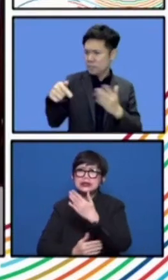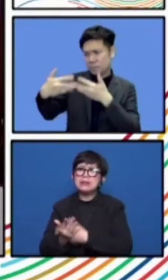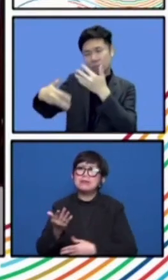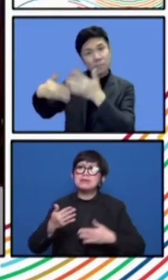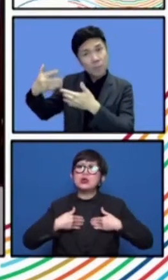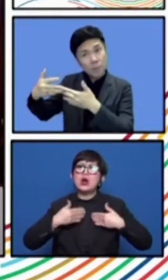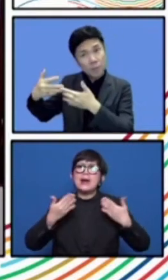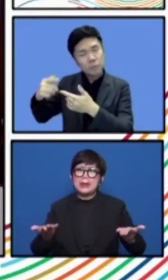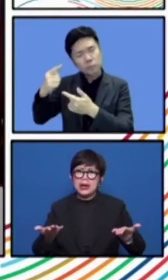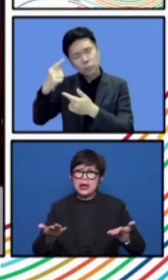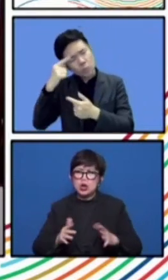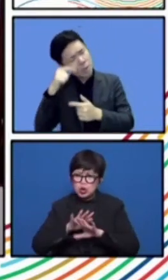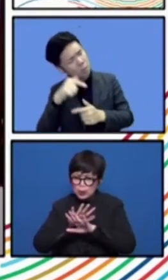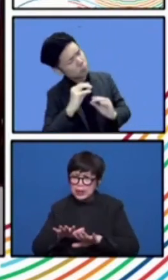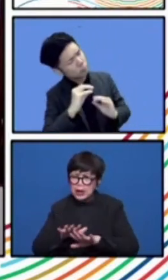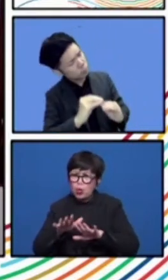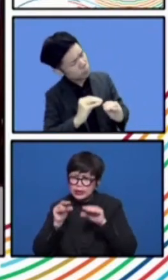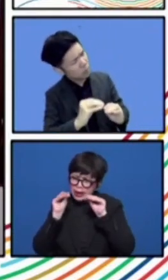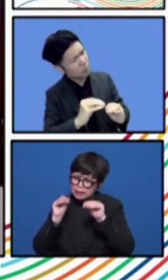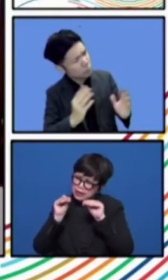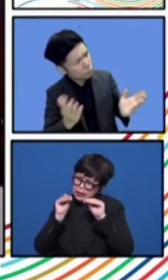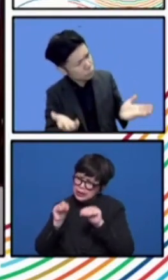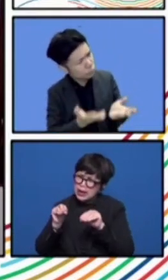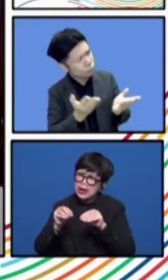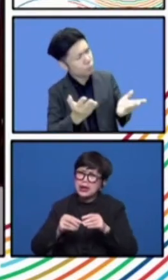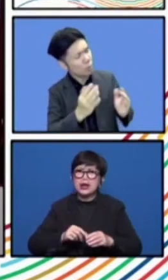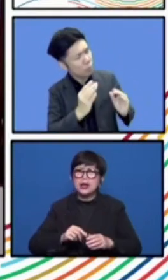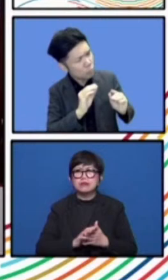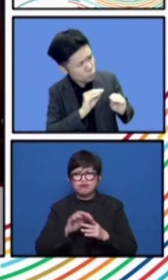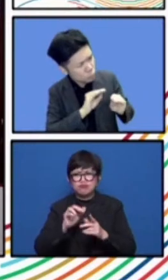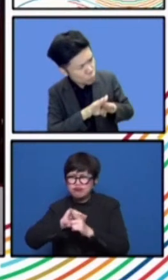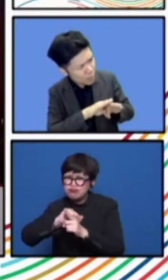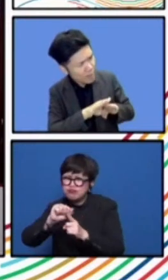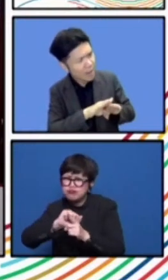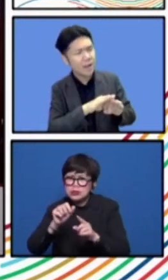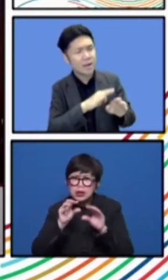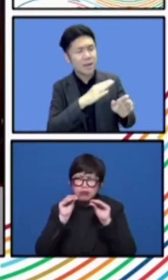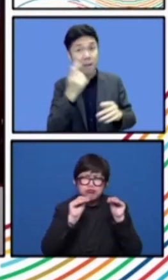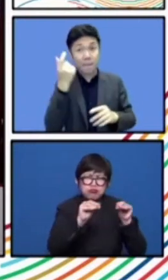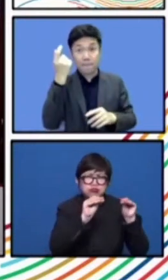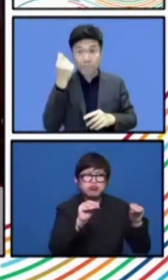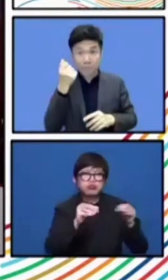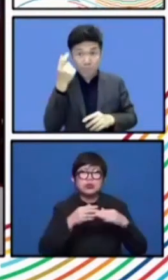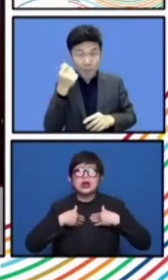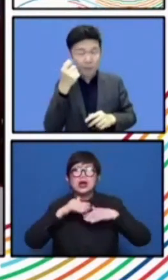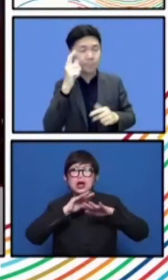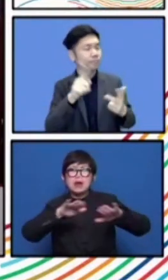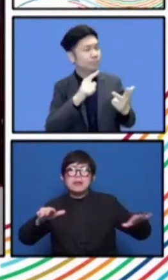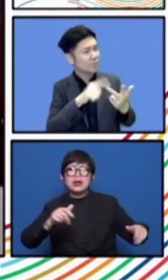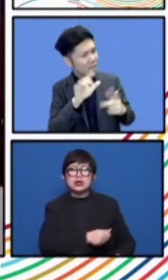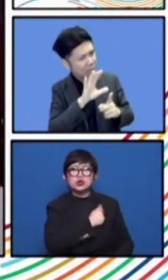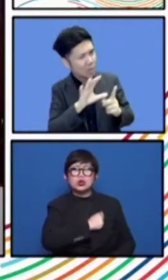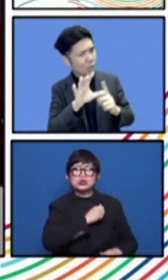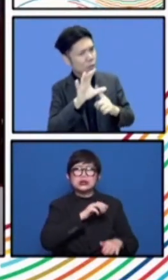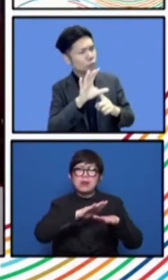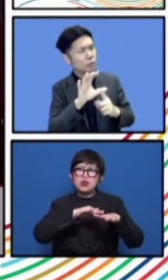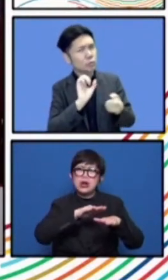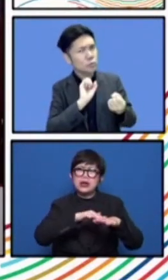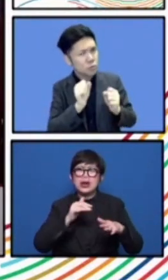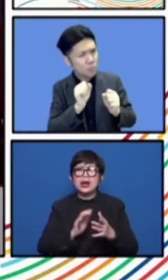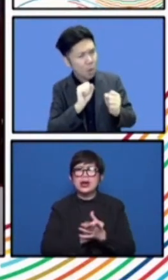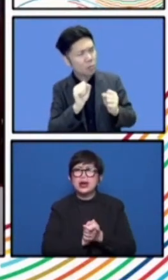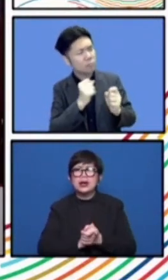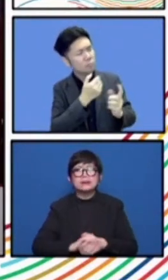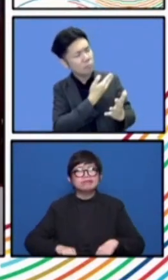education vocational training Social Security cultural and sports life and